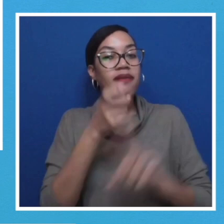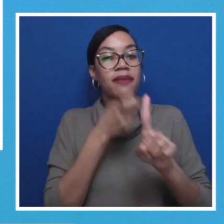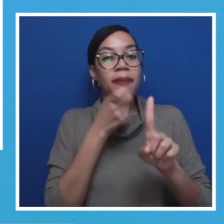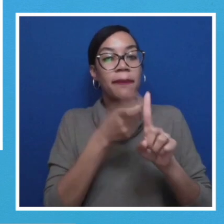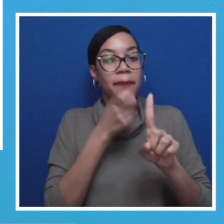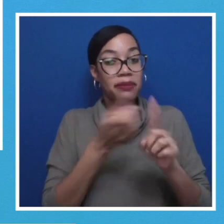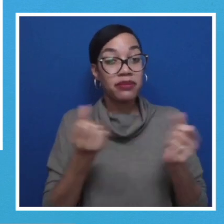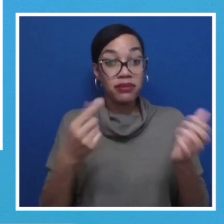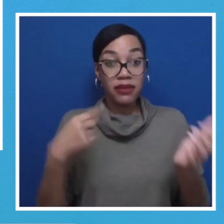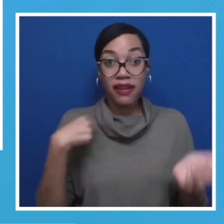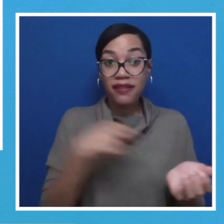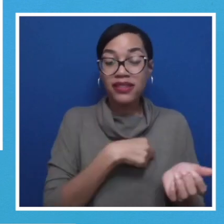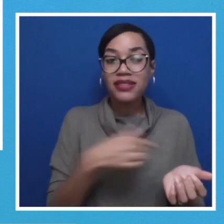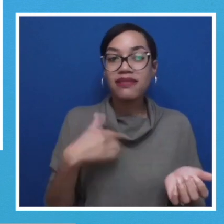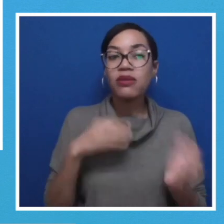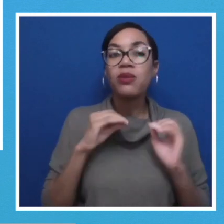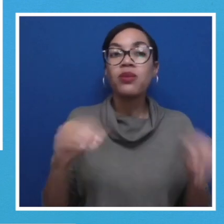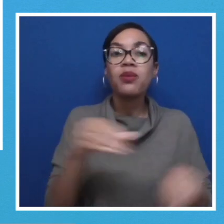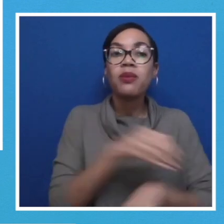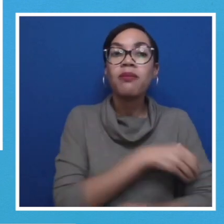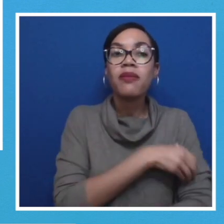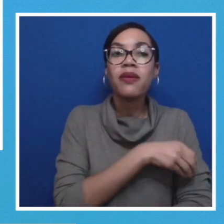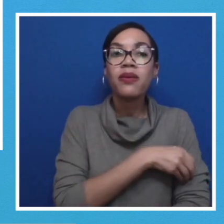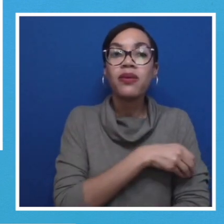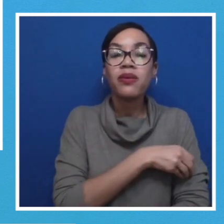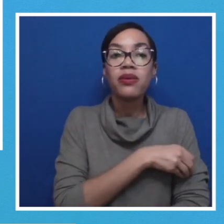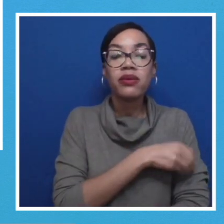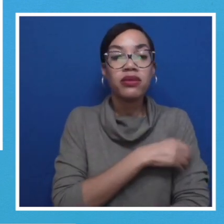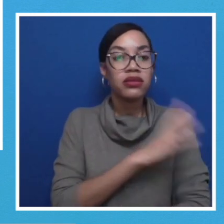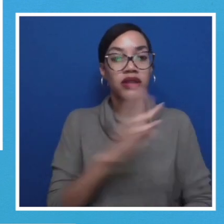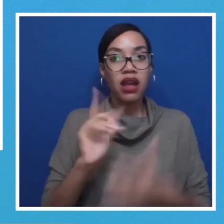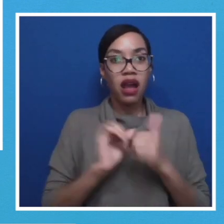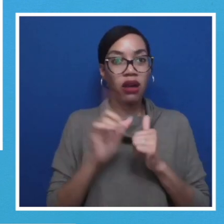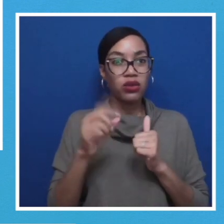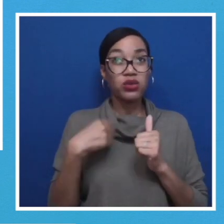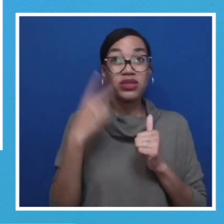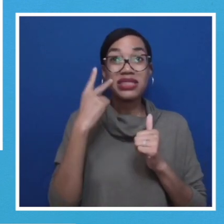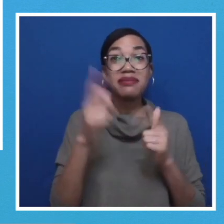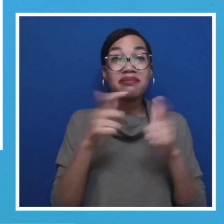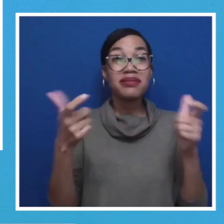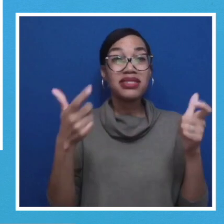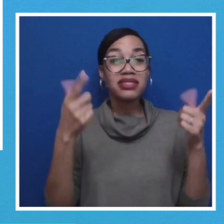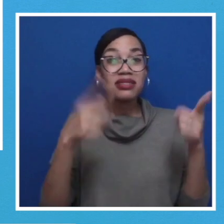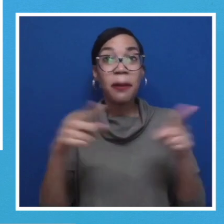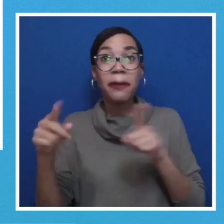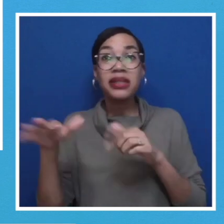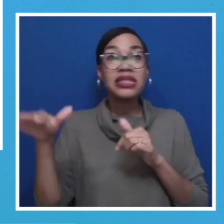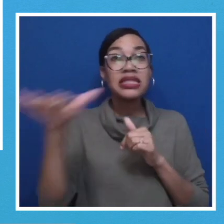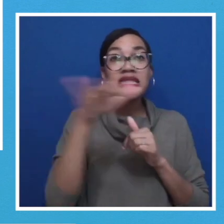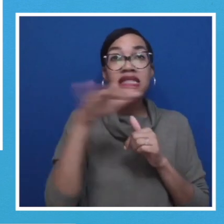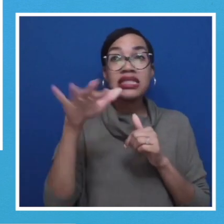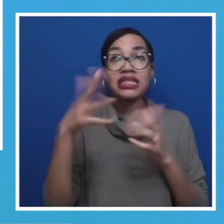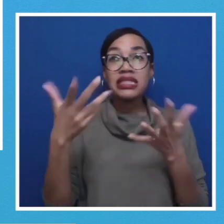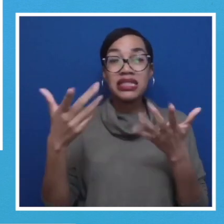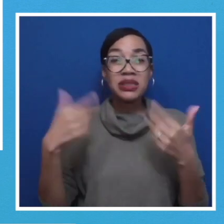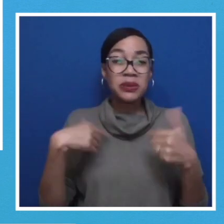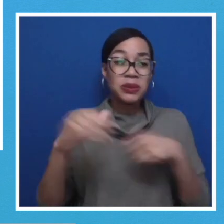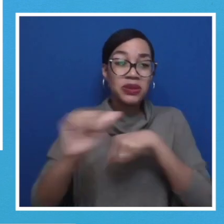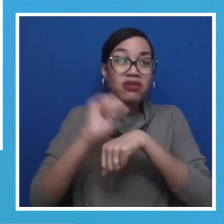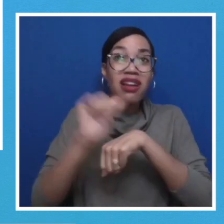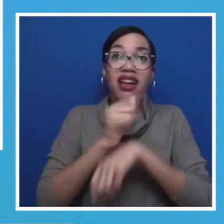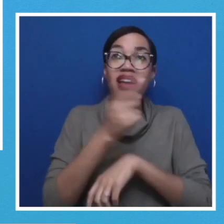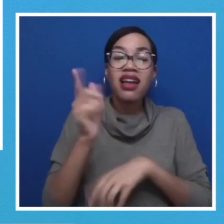when it comes to how do you change a big thing? How do you stop a looming threat? And so